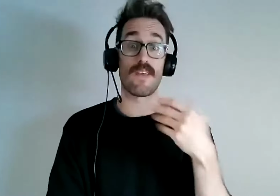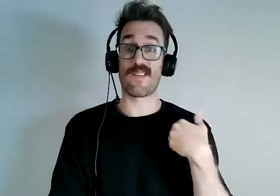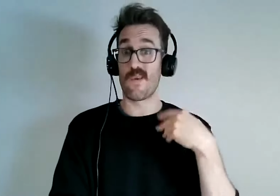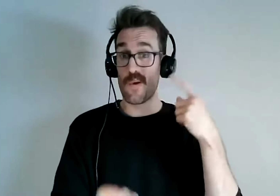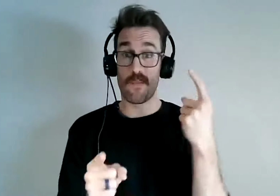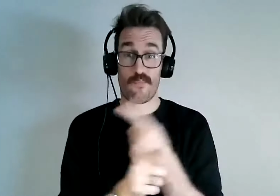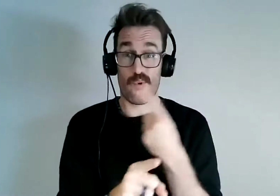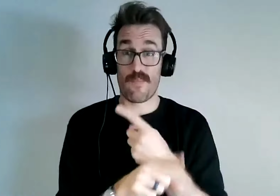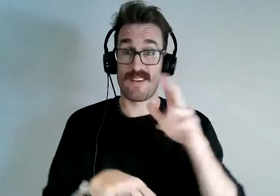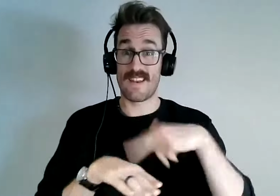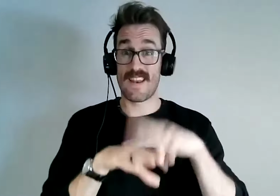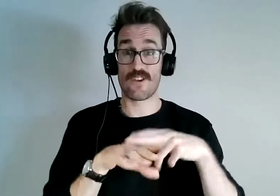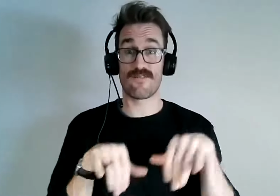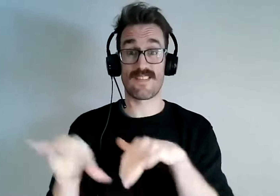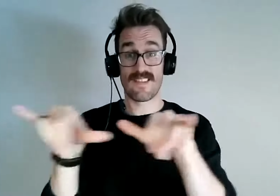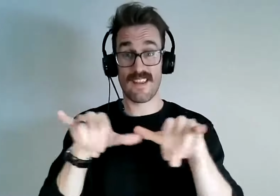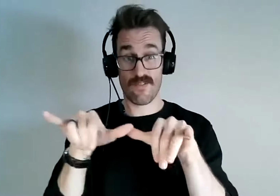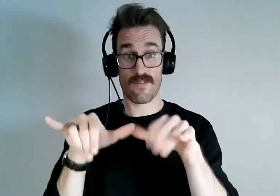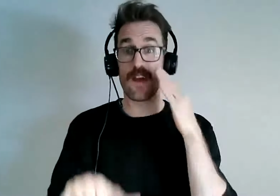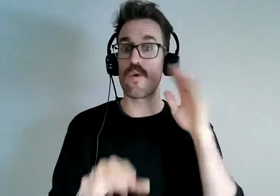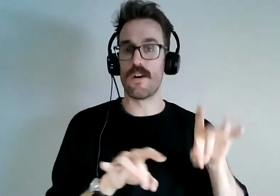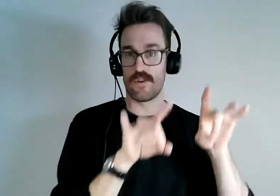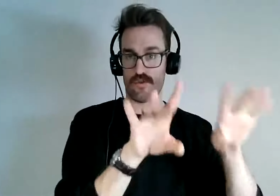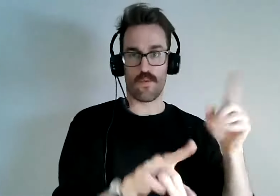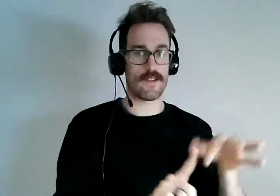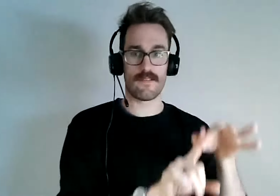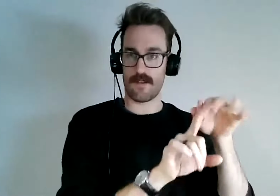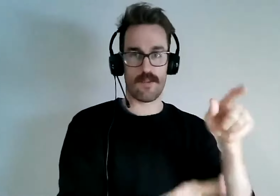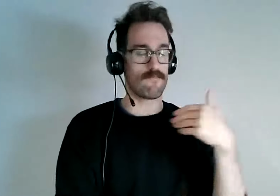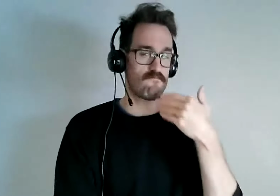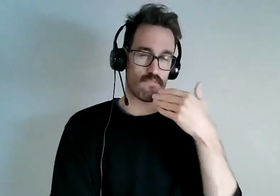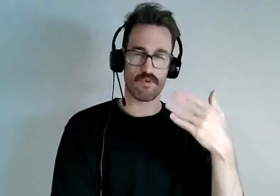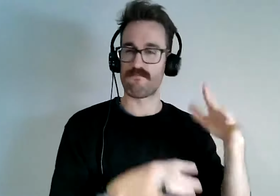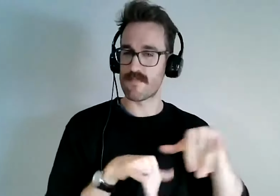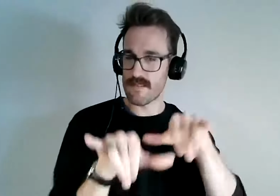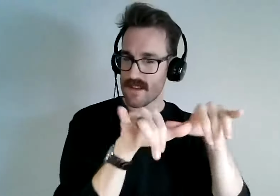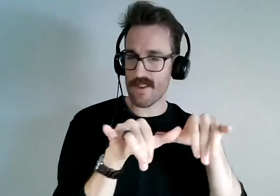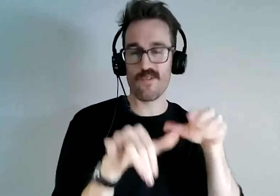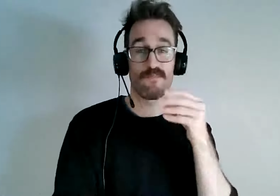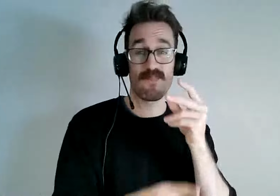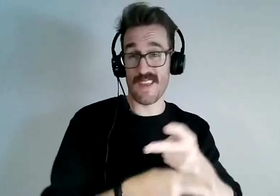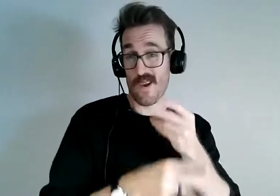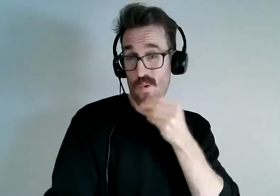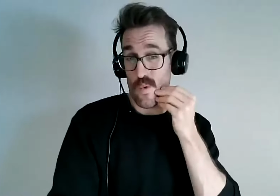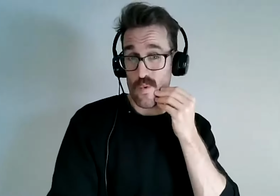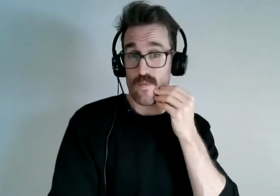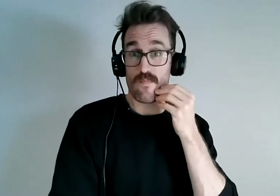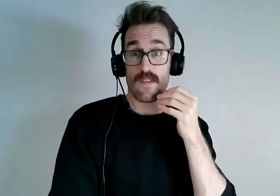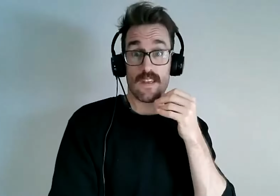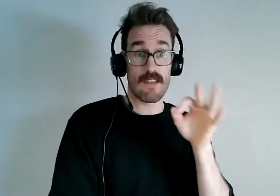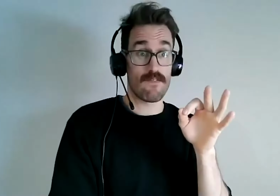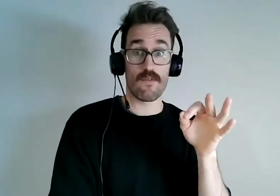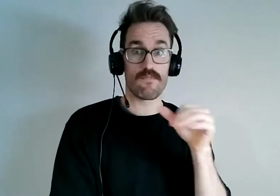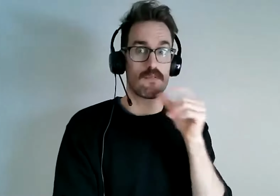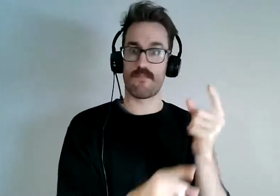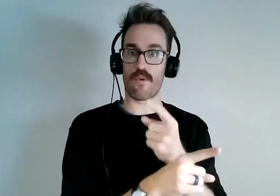teeth, like they do in other countries, and I know Australia is one of the examples where they have it, where, if you don't apply to treat people properly, you're closed